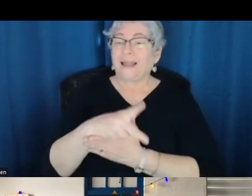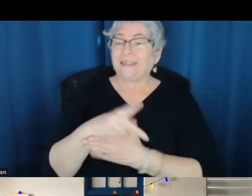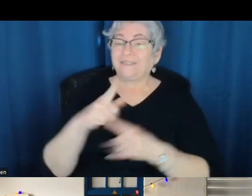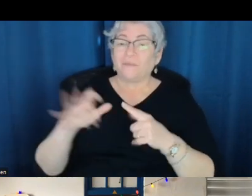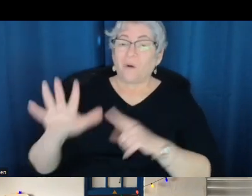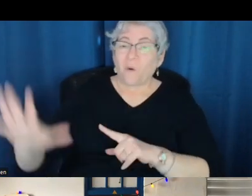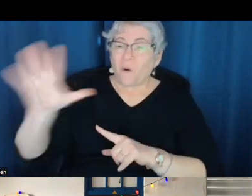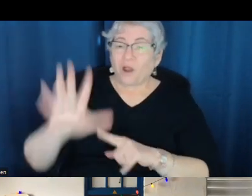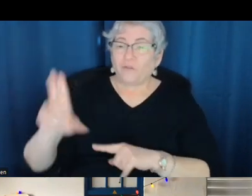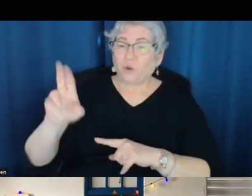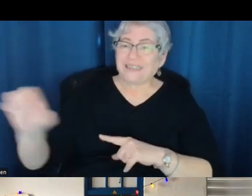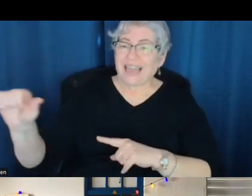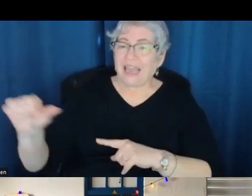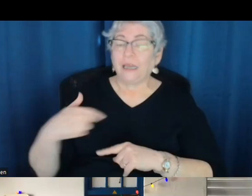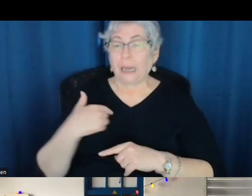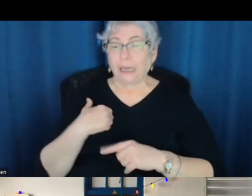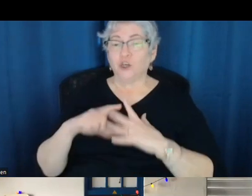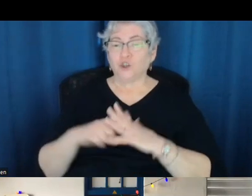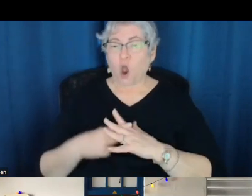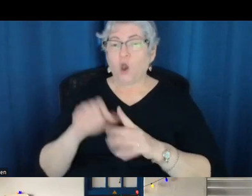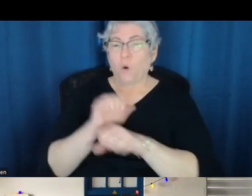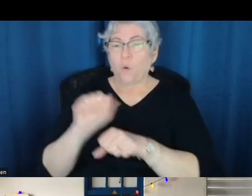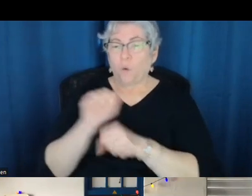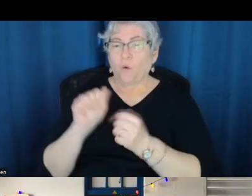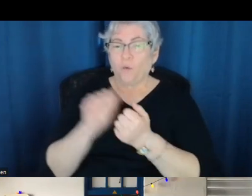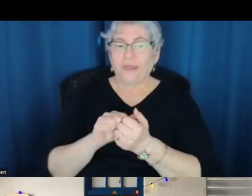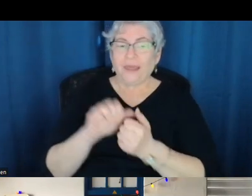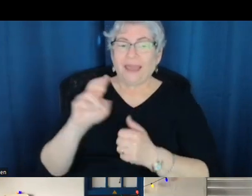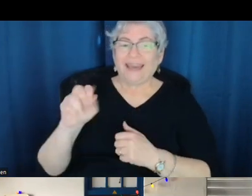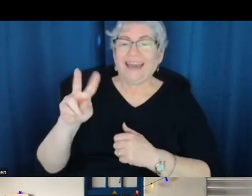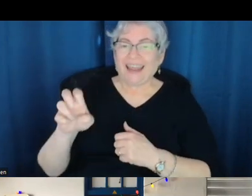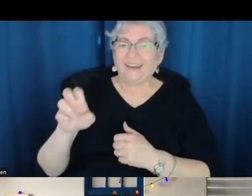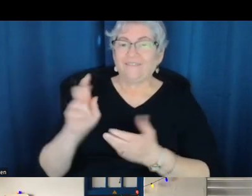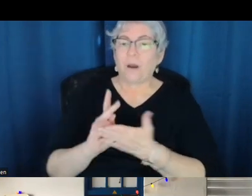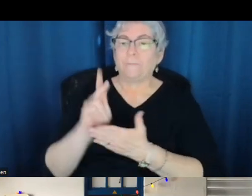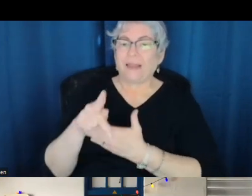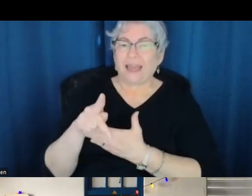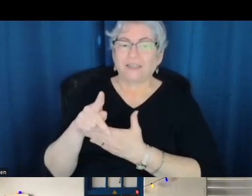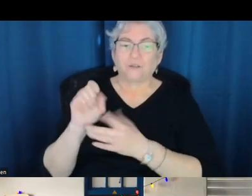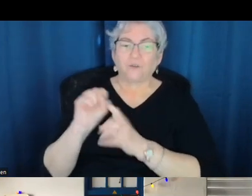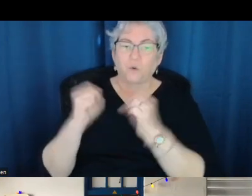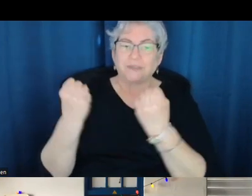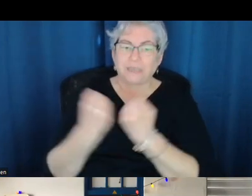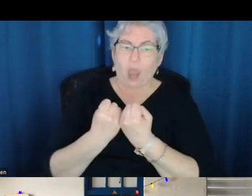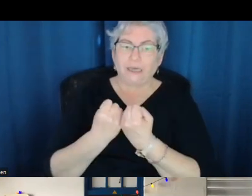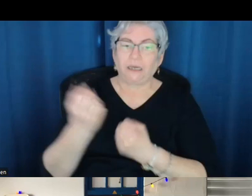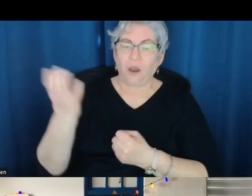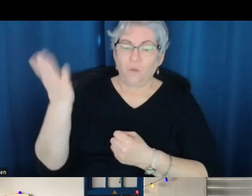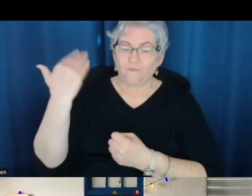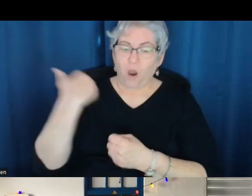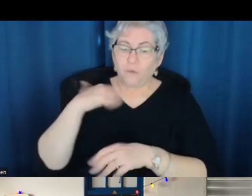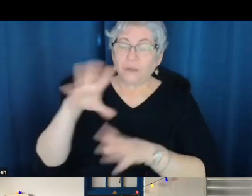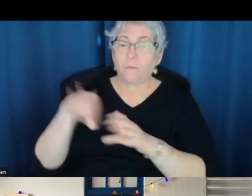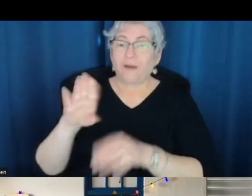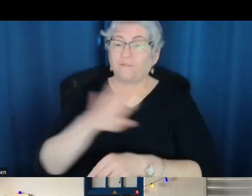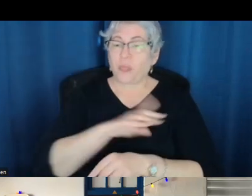And as I started to work with the Native Plant Society, where I was living at the time, and I was part of the board, we had